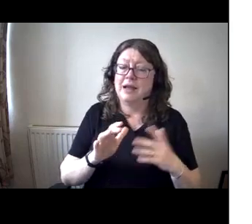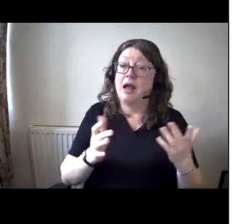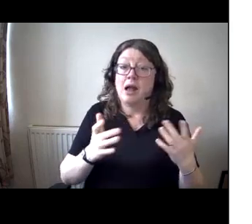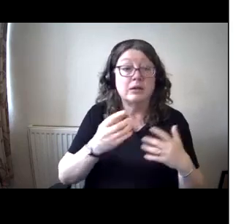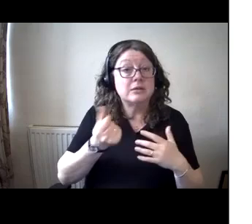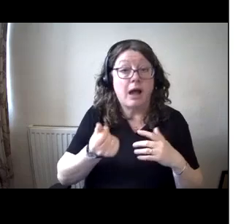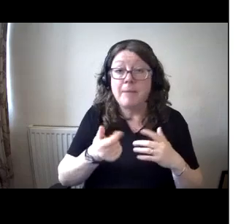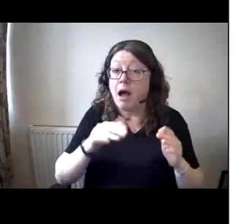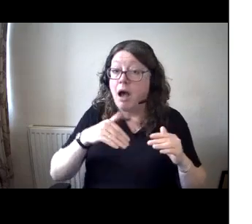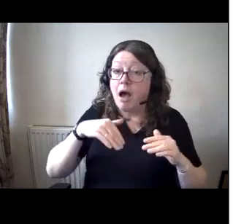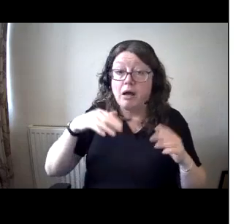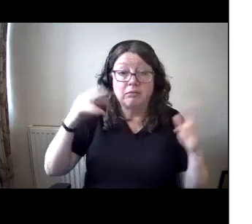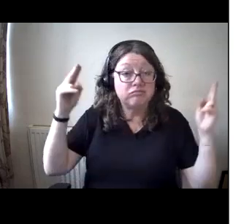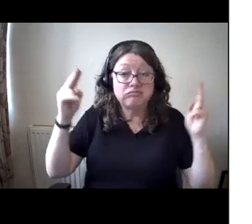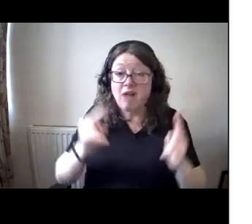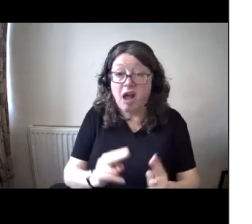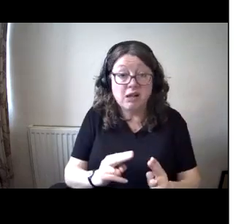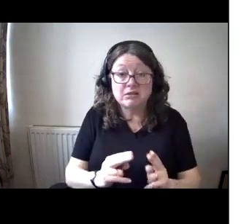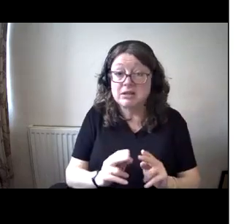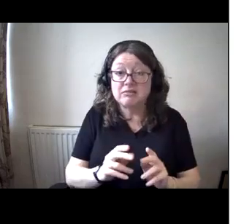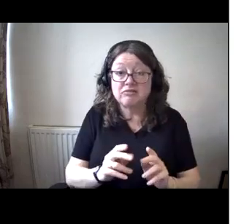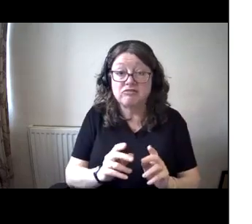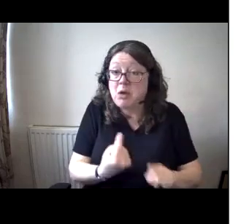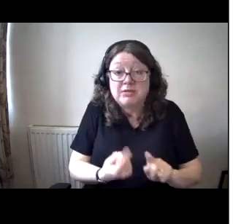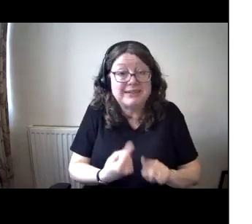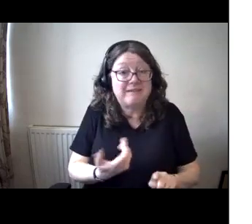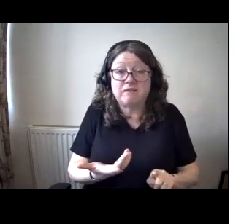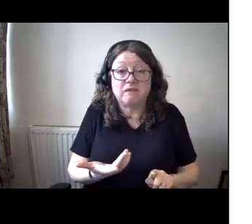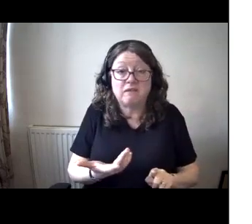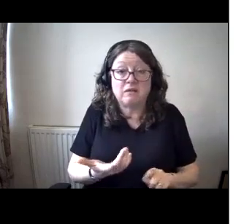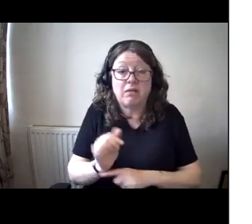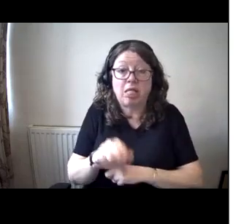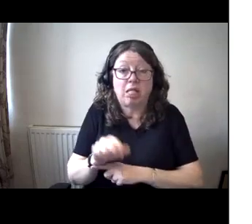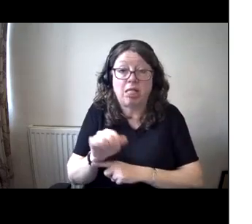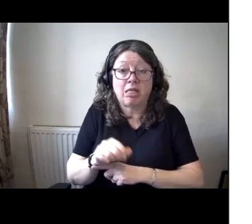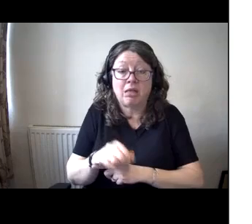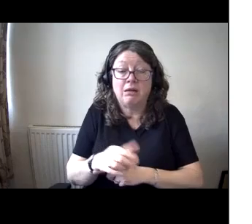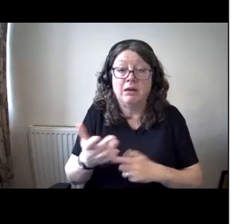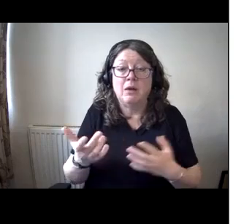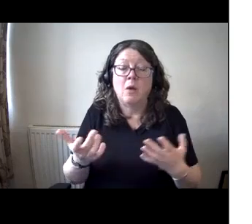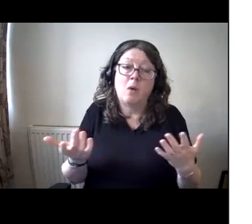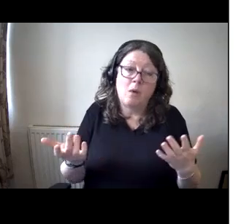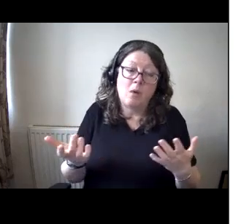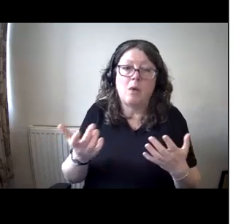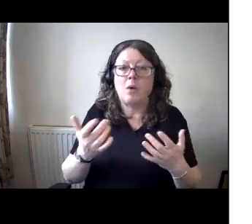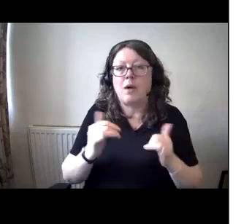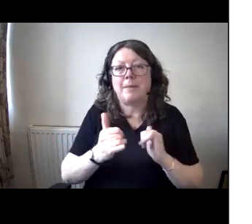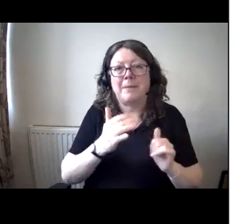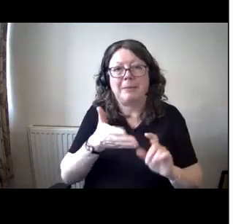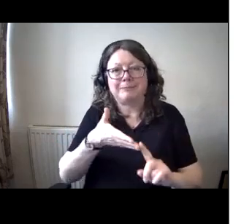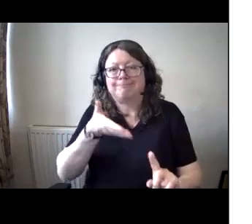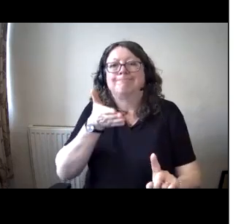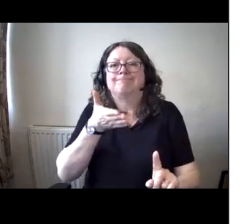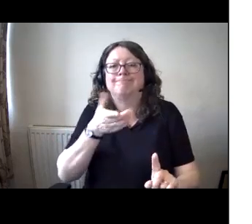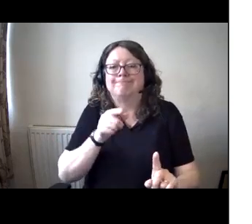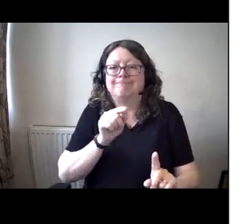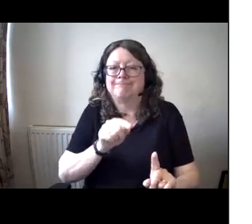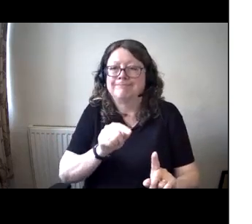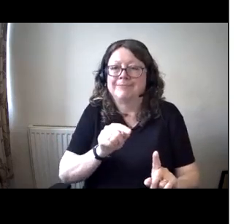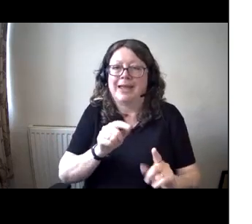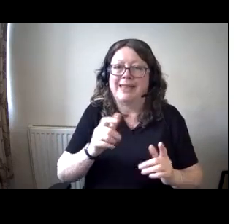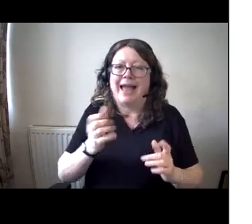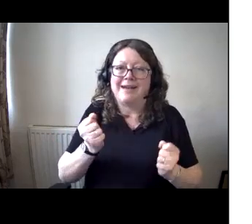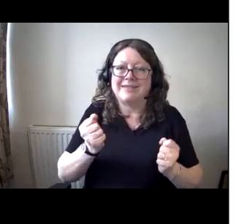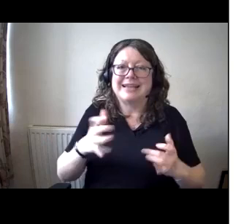under responsive or undersensitive to some sensory input, or we might see that they exhibit sensory